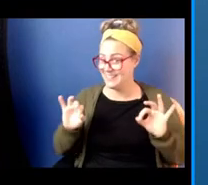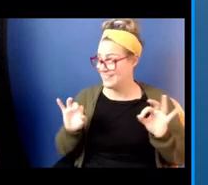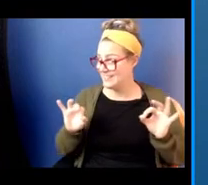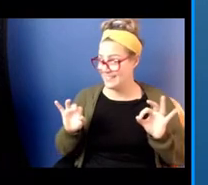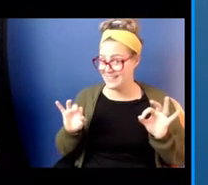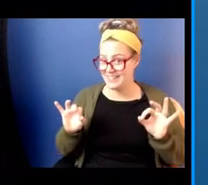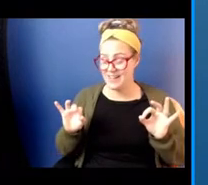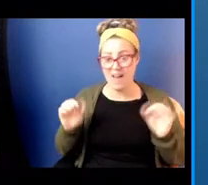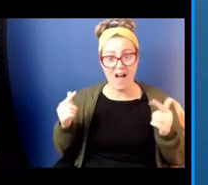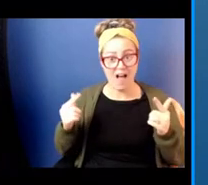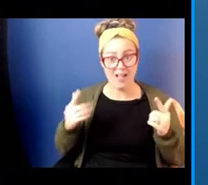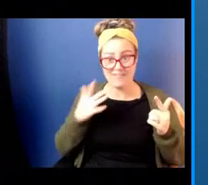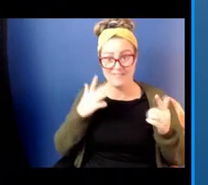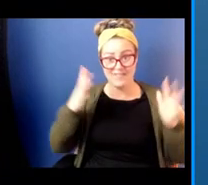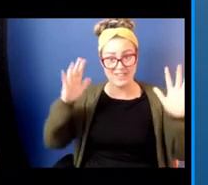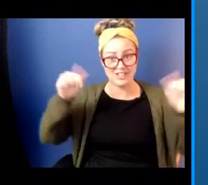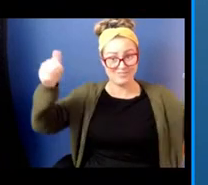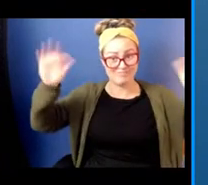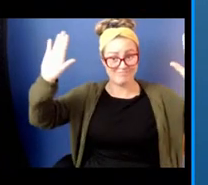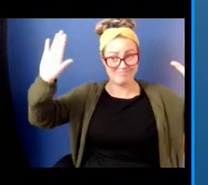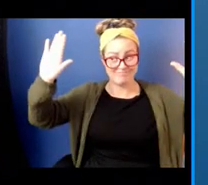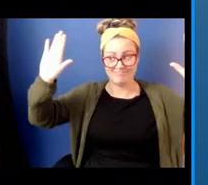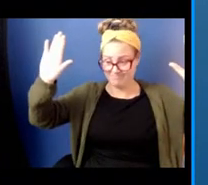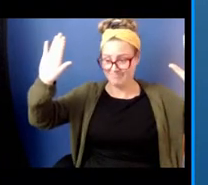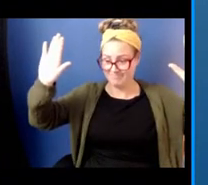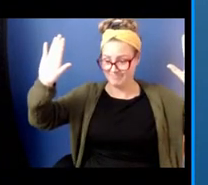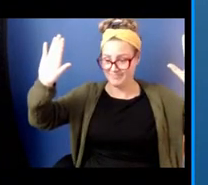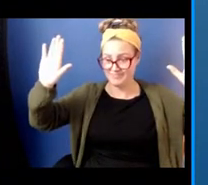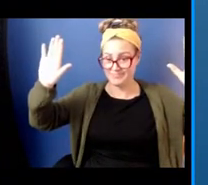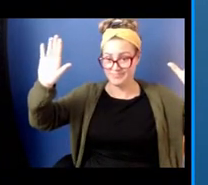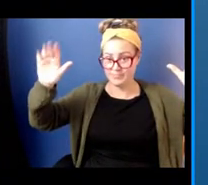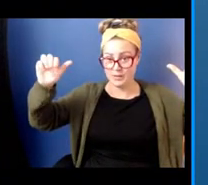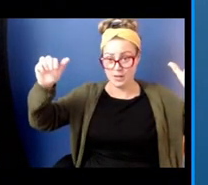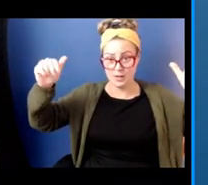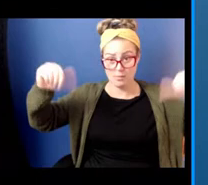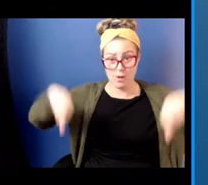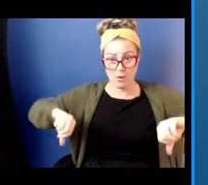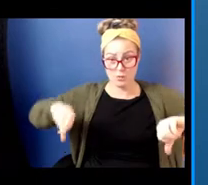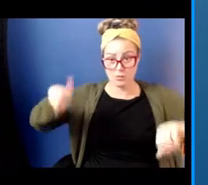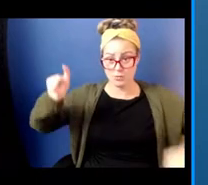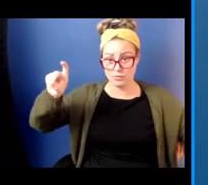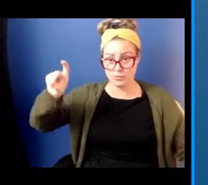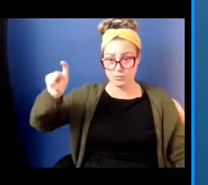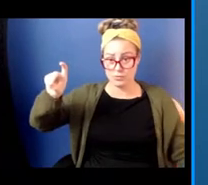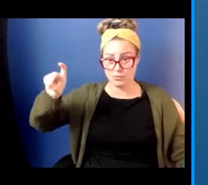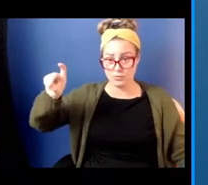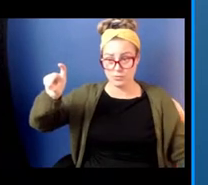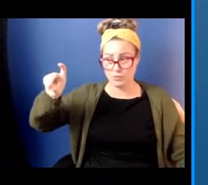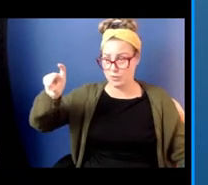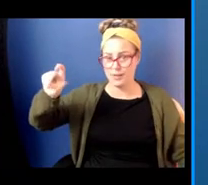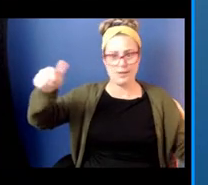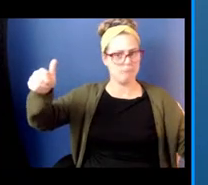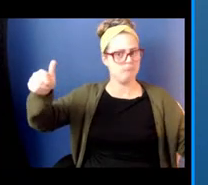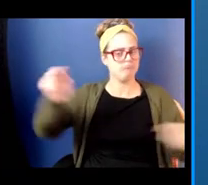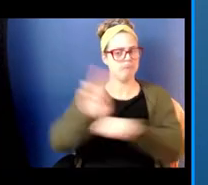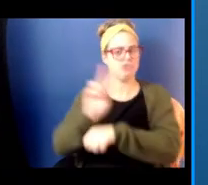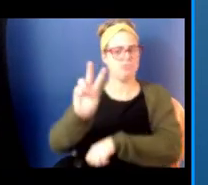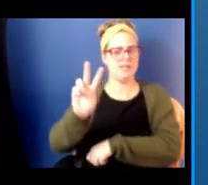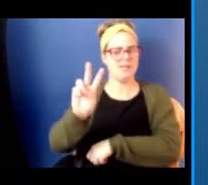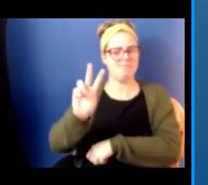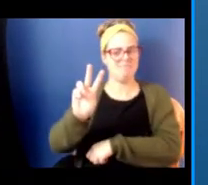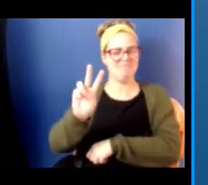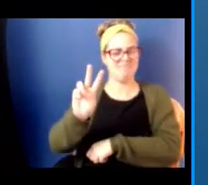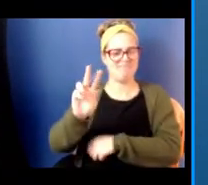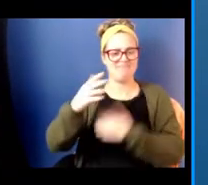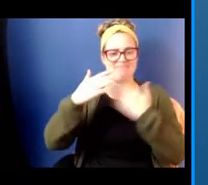all in favor any opposed We Stand recess until 2 p.m thank you very